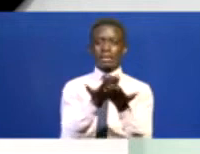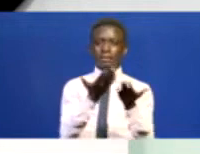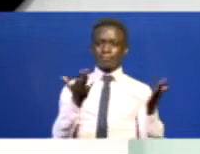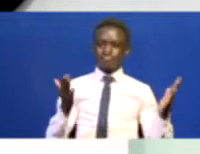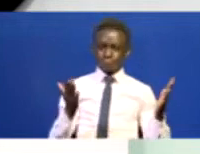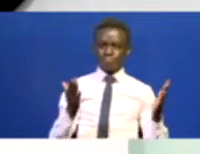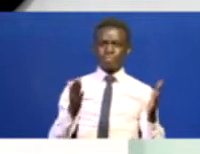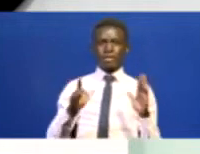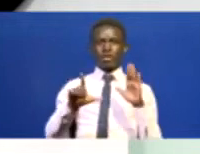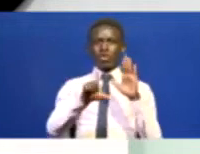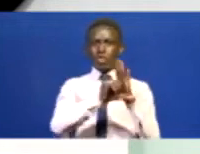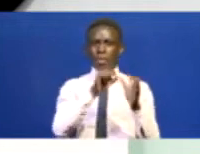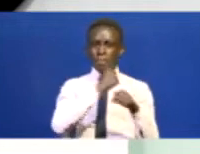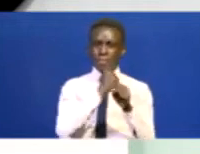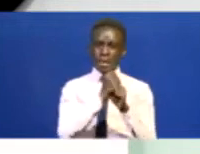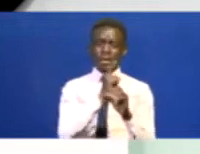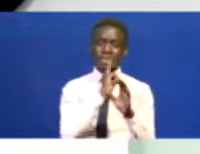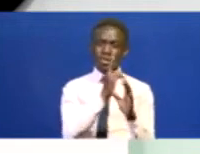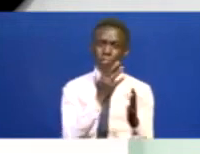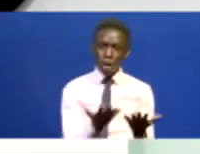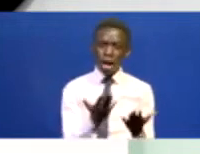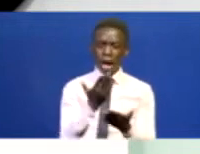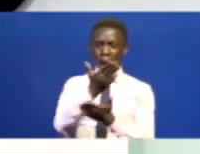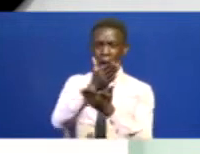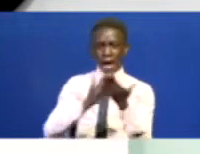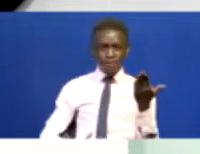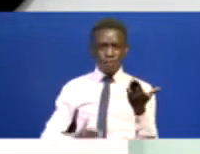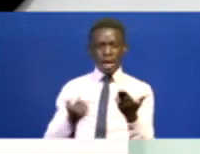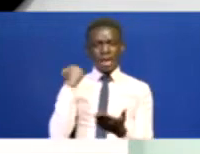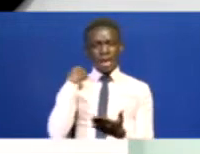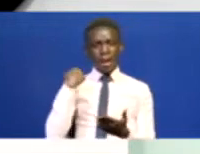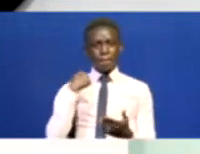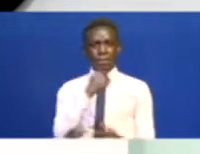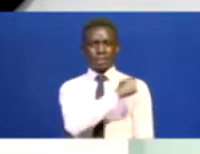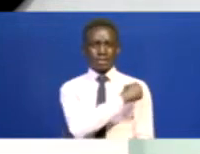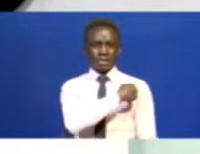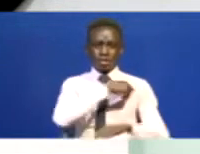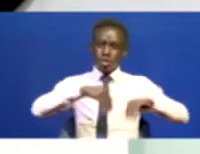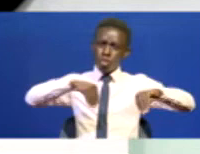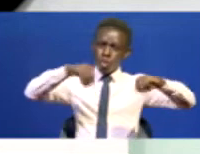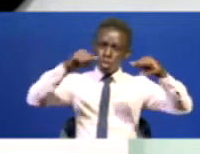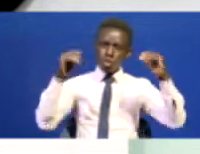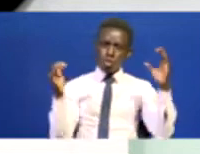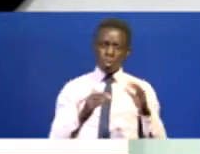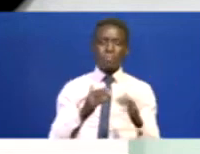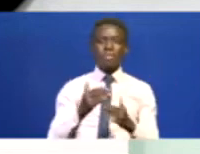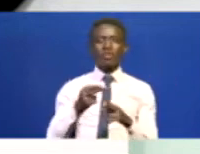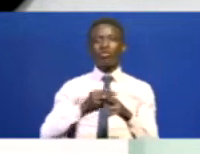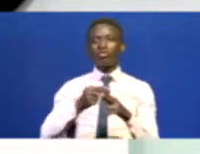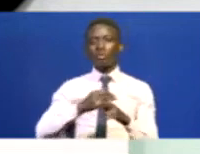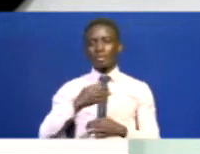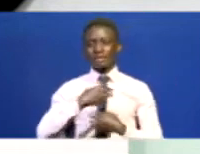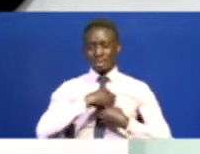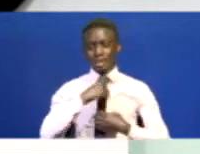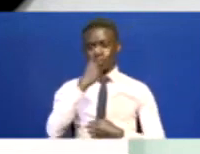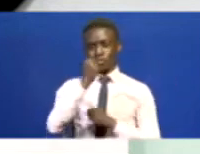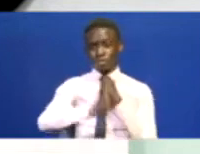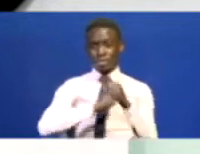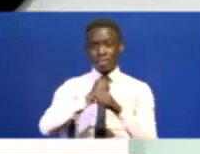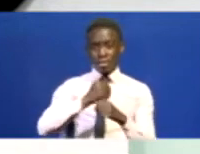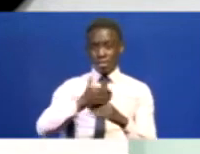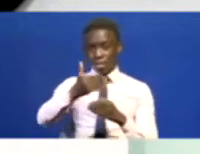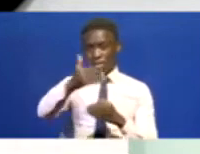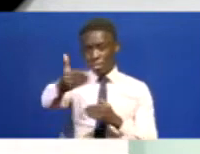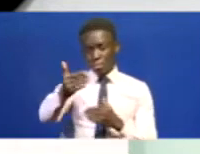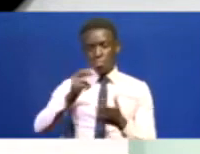veterinarians in Kenya are due to retire within the next year. So there is need to